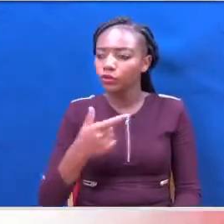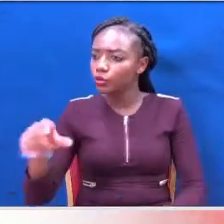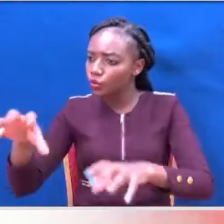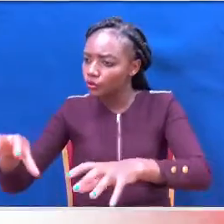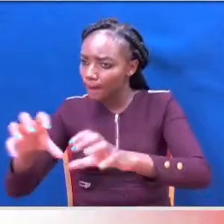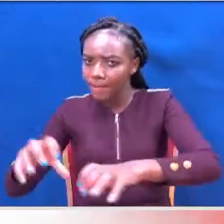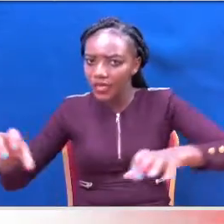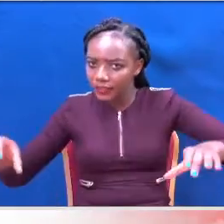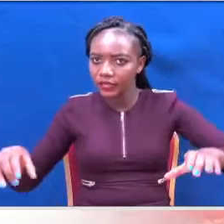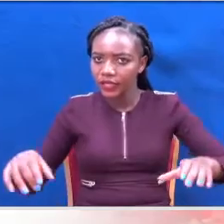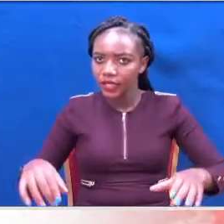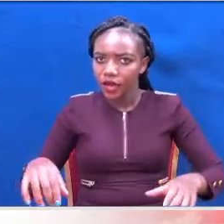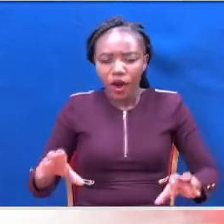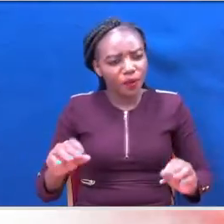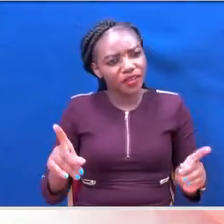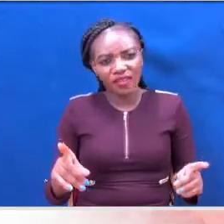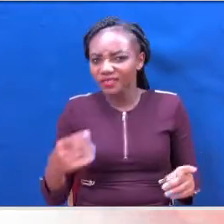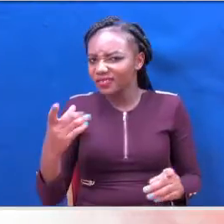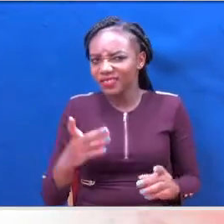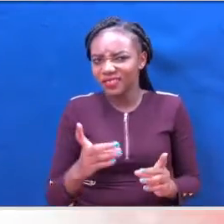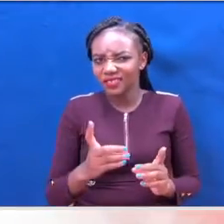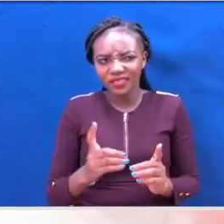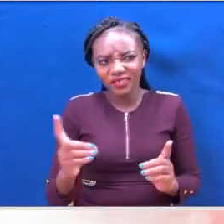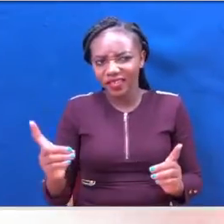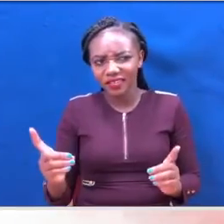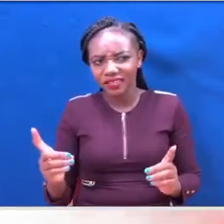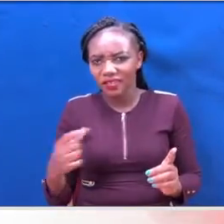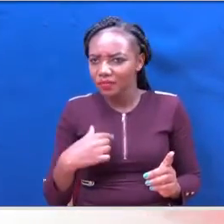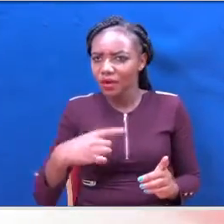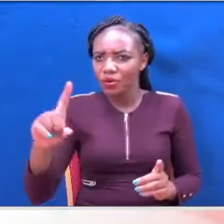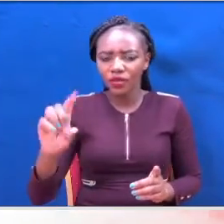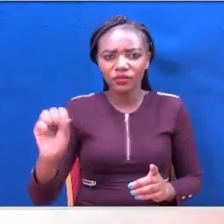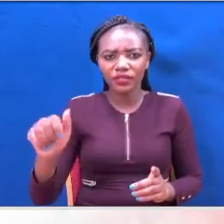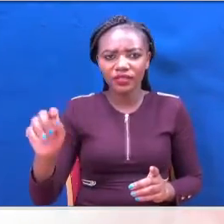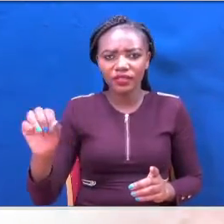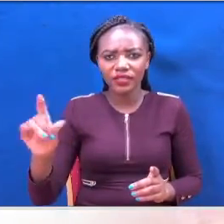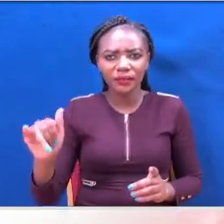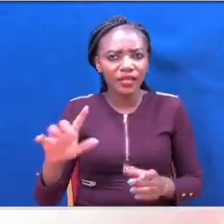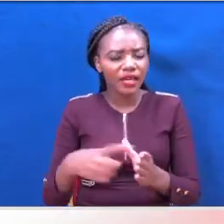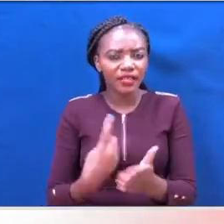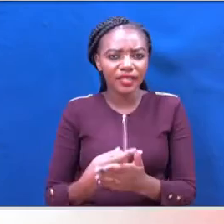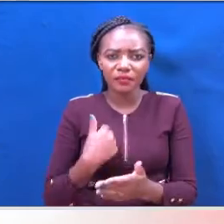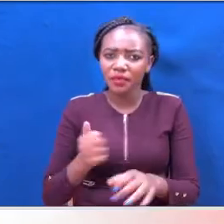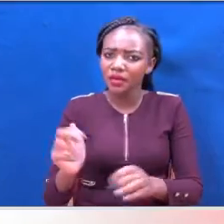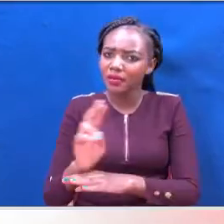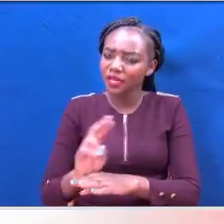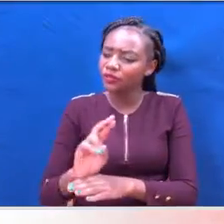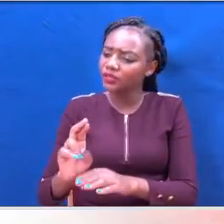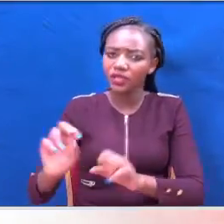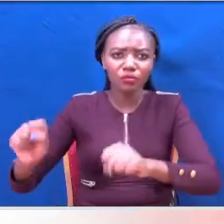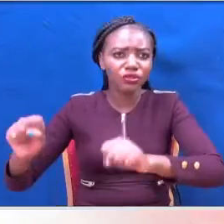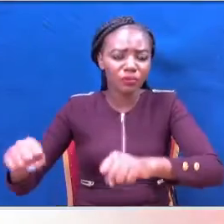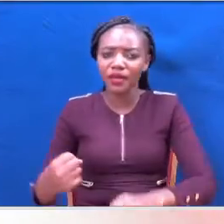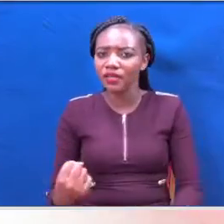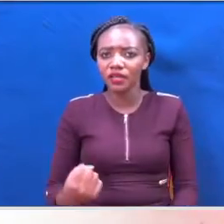tujakata lakini sasa distance tunaona mimi naenda stadium. Sasa inachukua pikipiki itatukula pesa hapa mingi sana. Hata